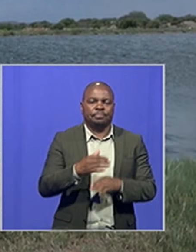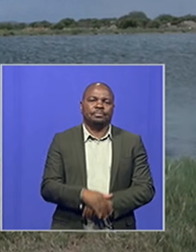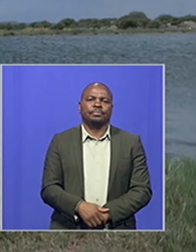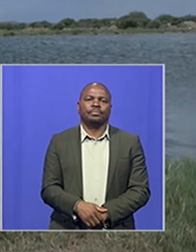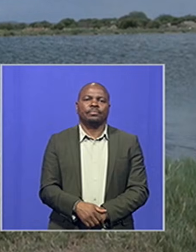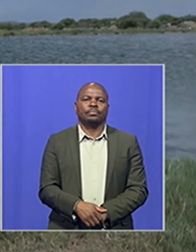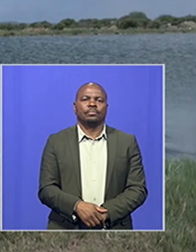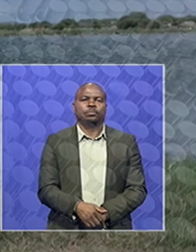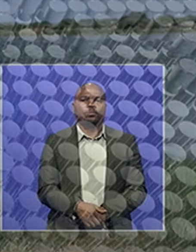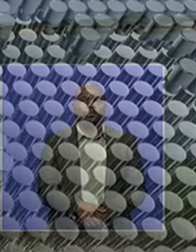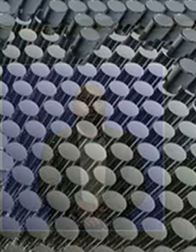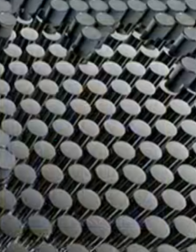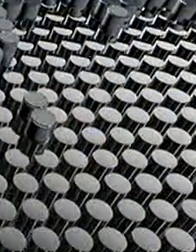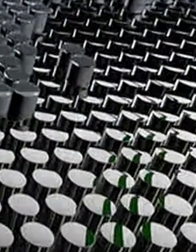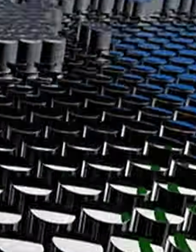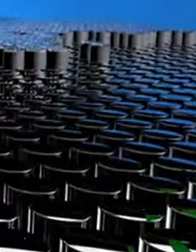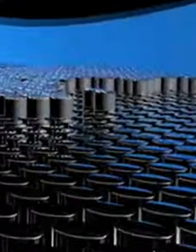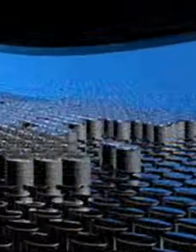Windsorton.